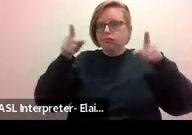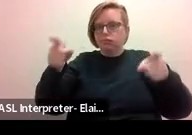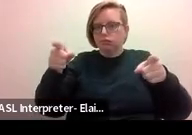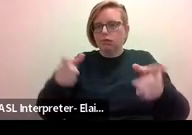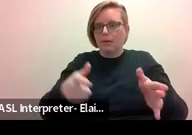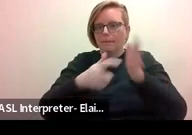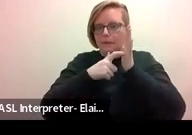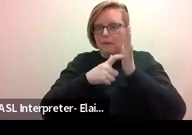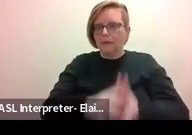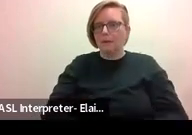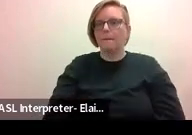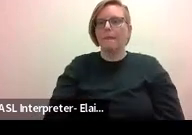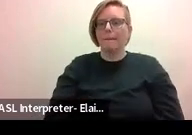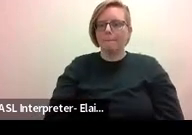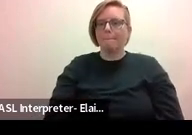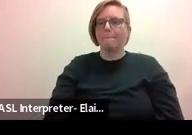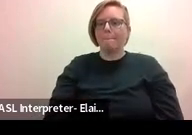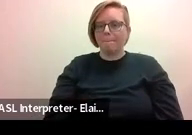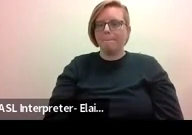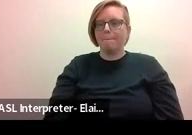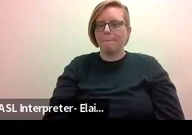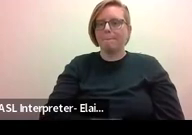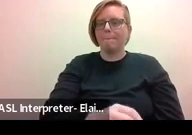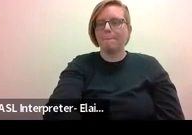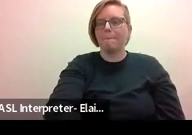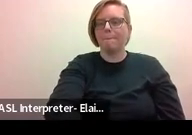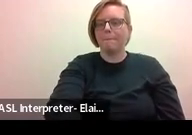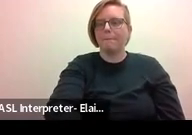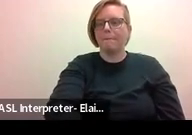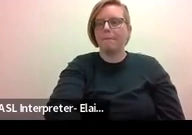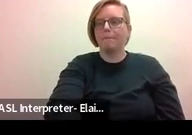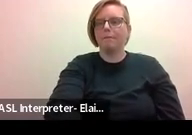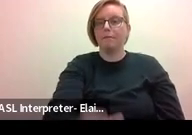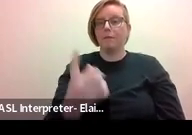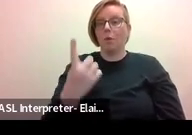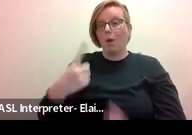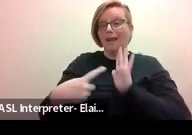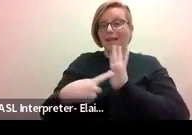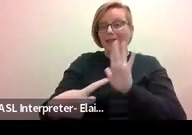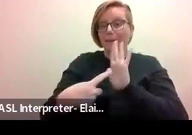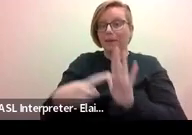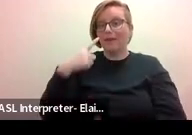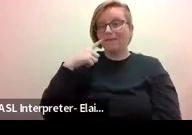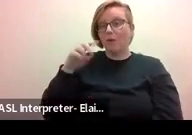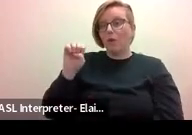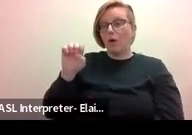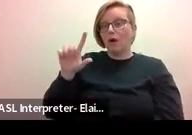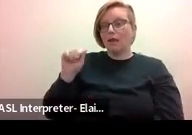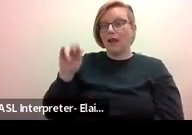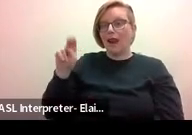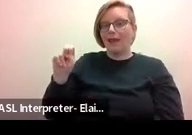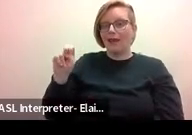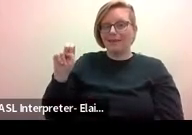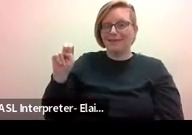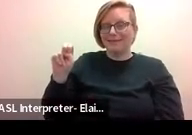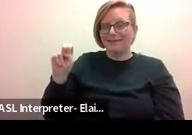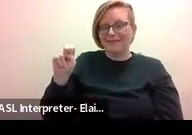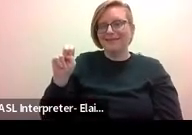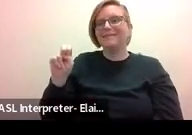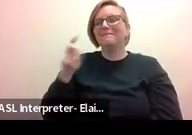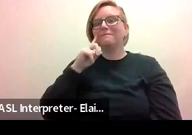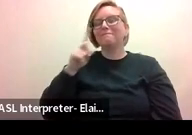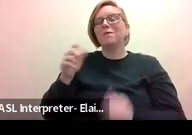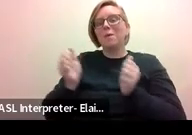both ways for this. So here's an example of Elaine, and Elaine's goal says given specially